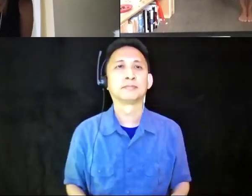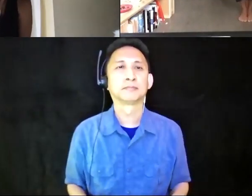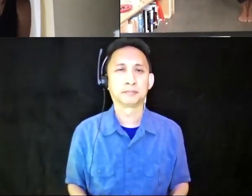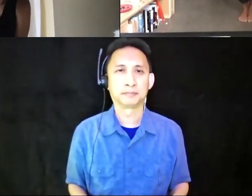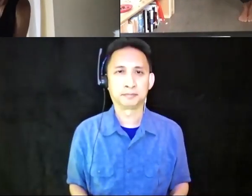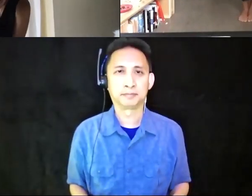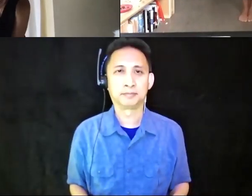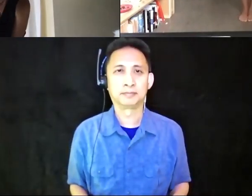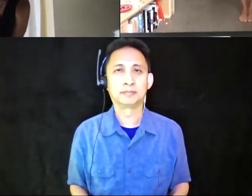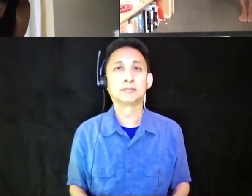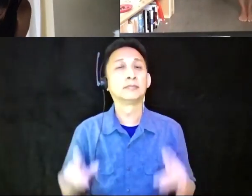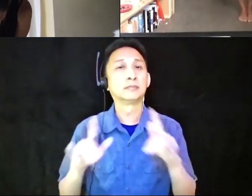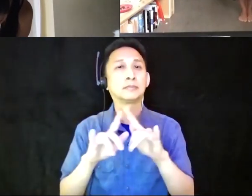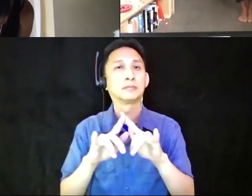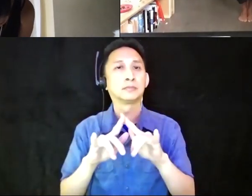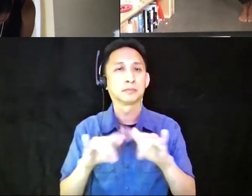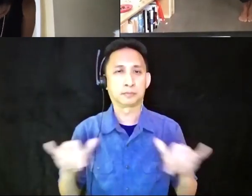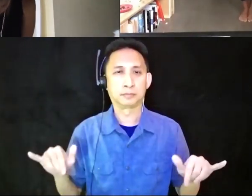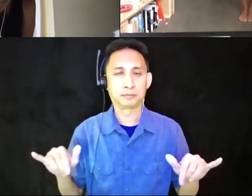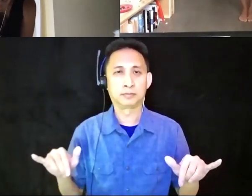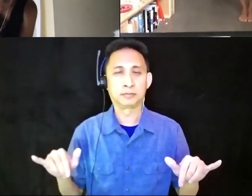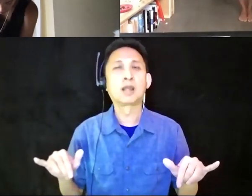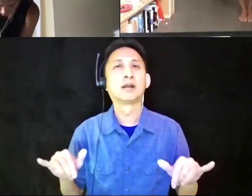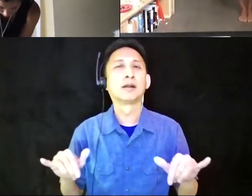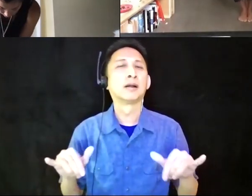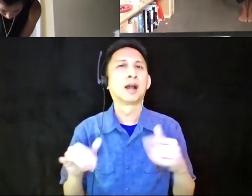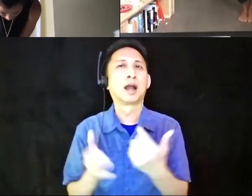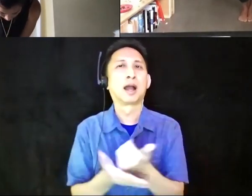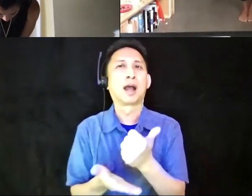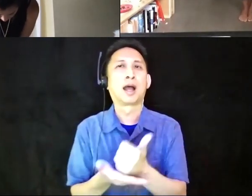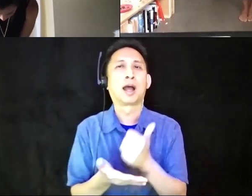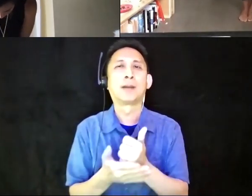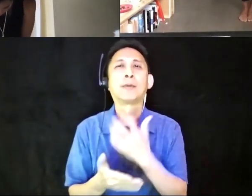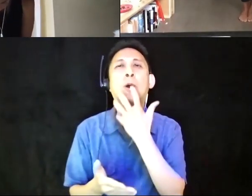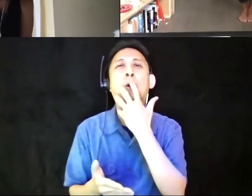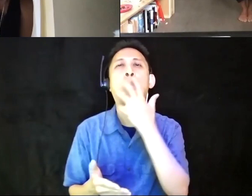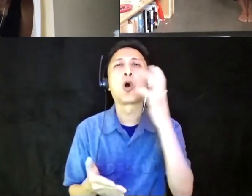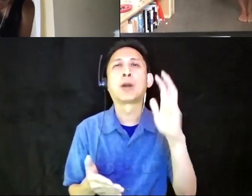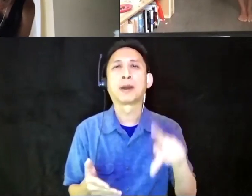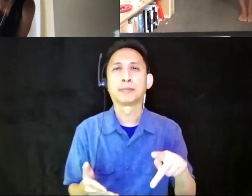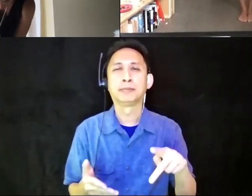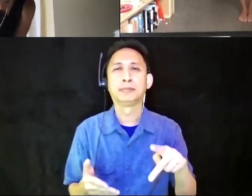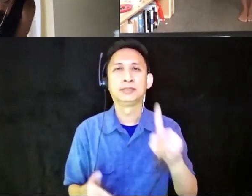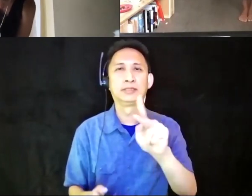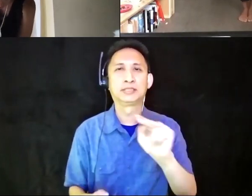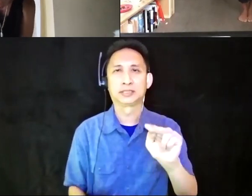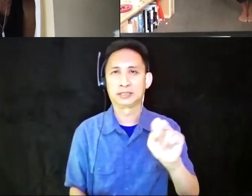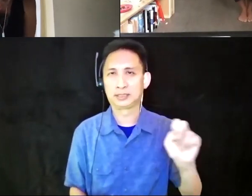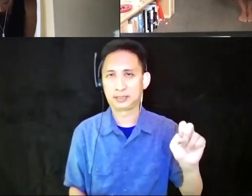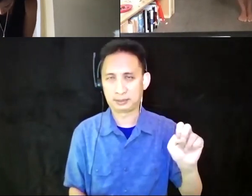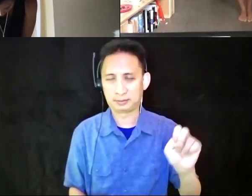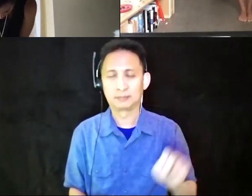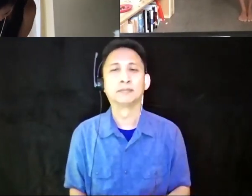So it's very important that we have warm knees for our practice. And reverse.